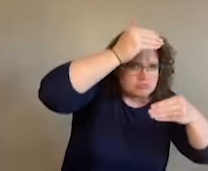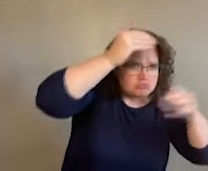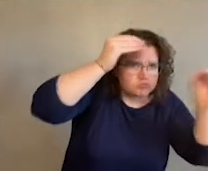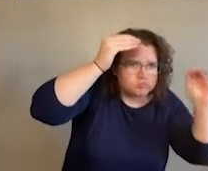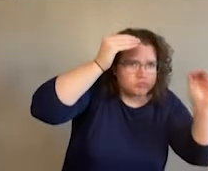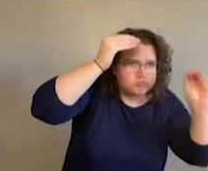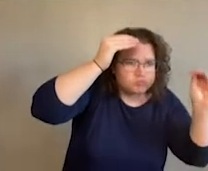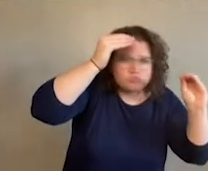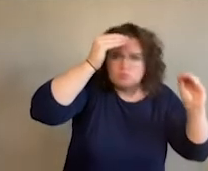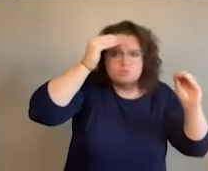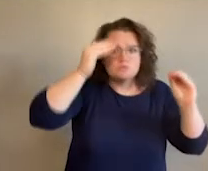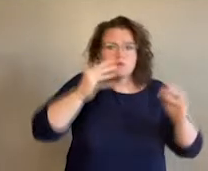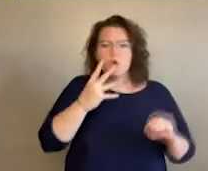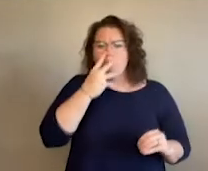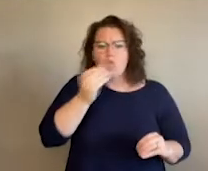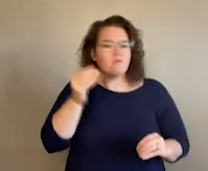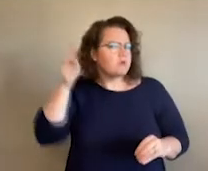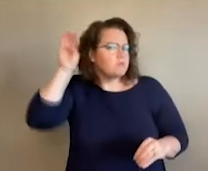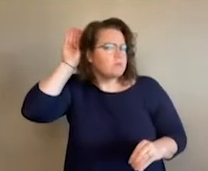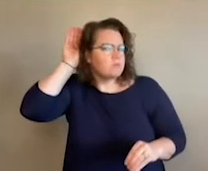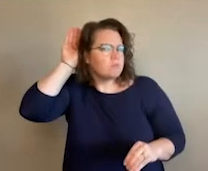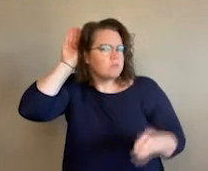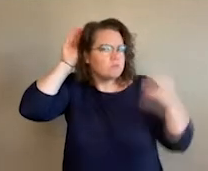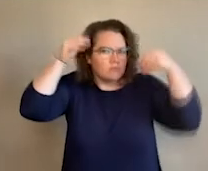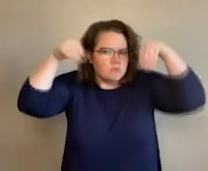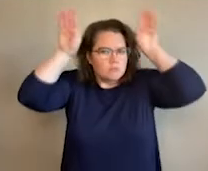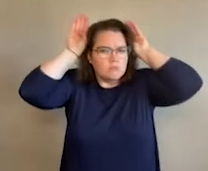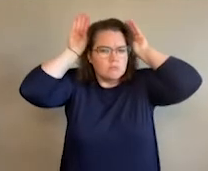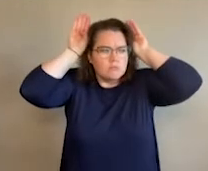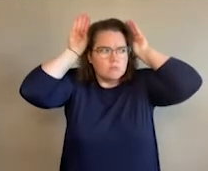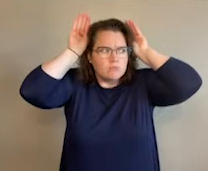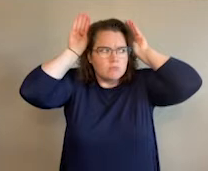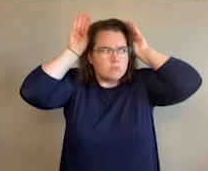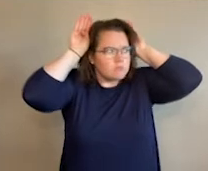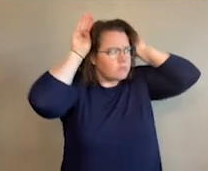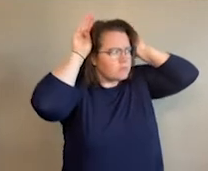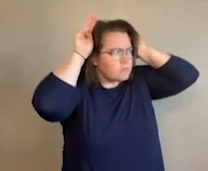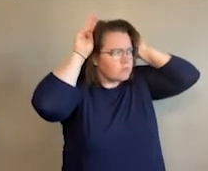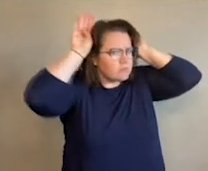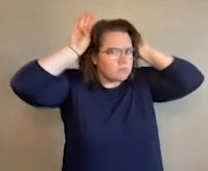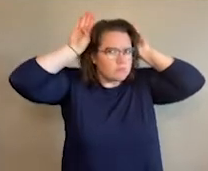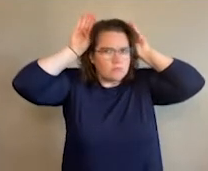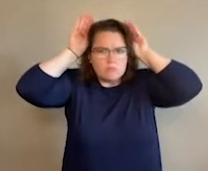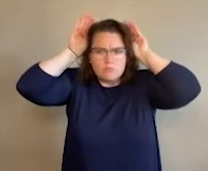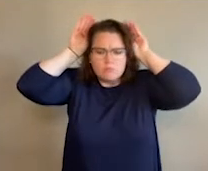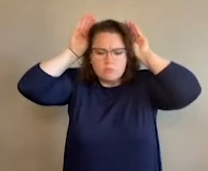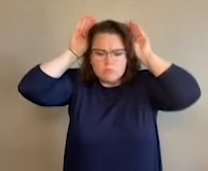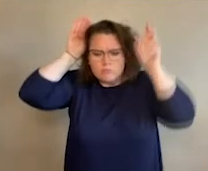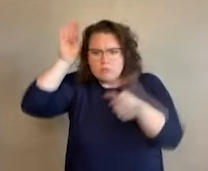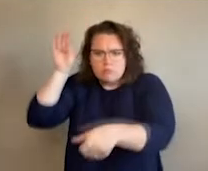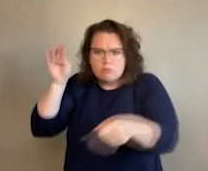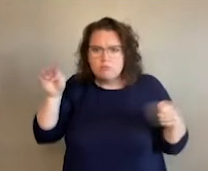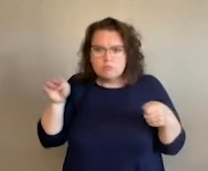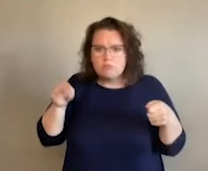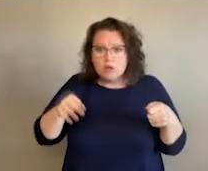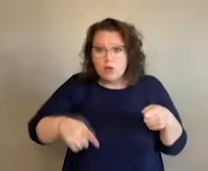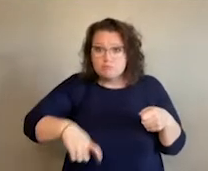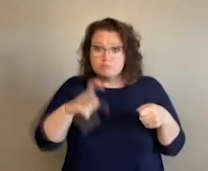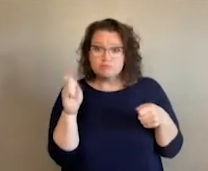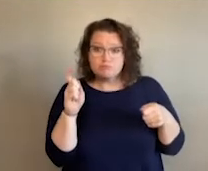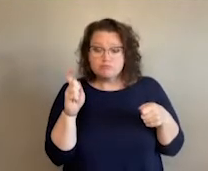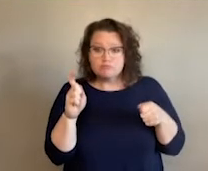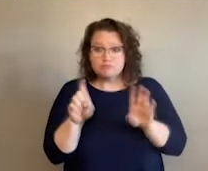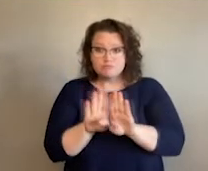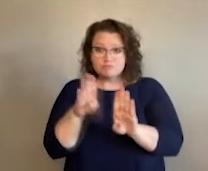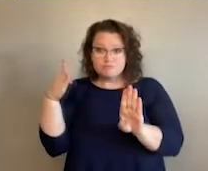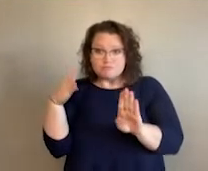house, though the wolf cocked his ear and listened carefully. The wolf pulled the latch string, the latch flew up, and he pushed the door open